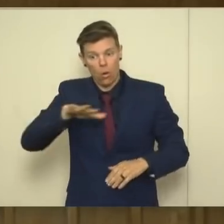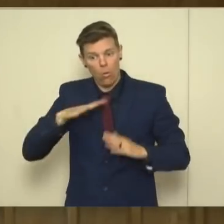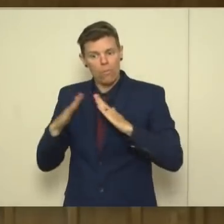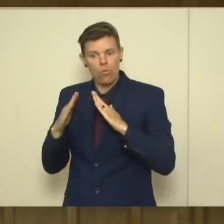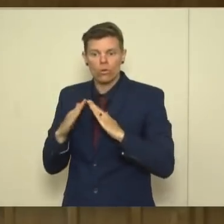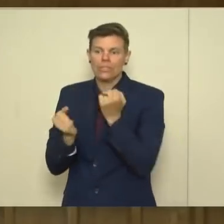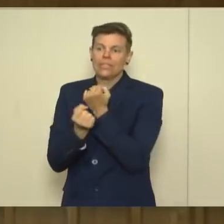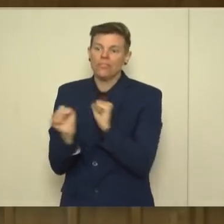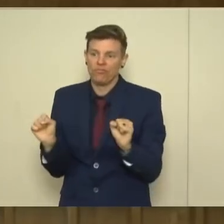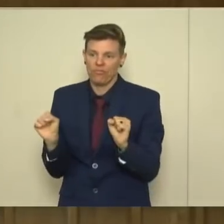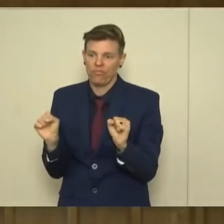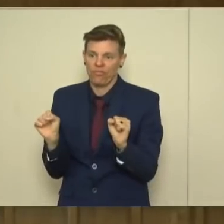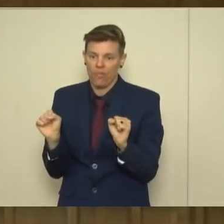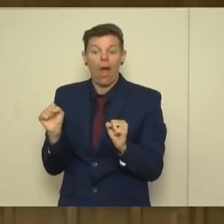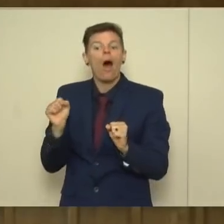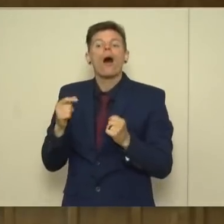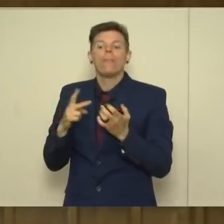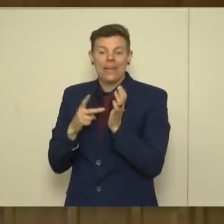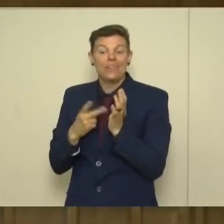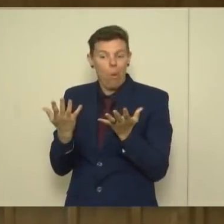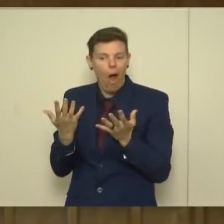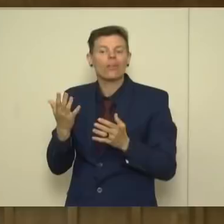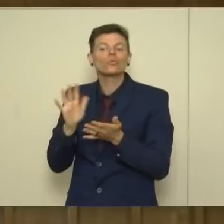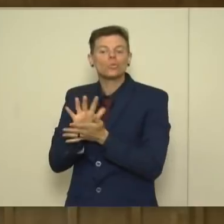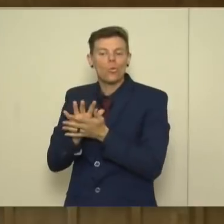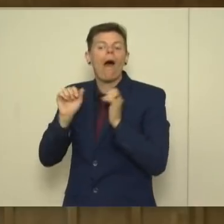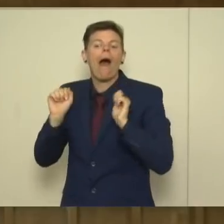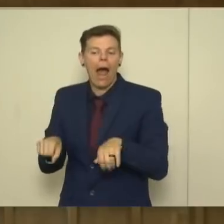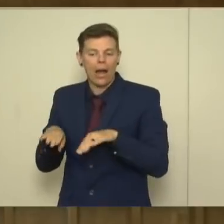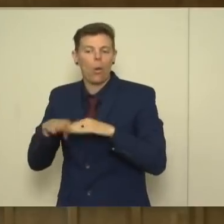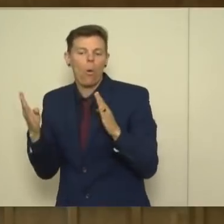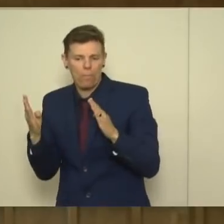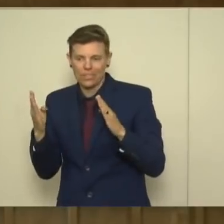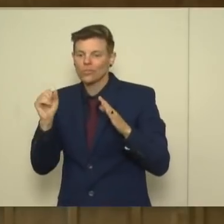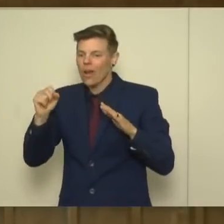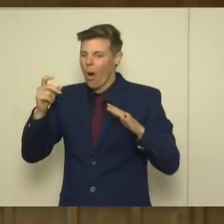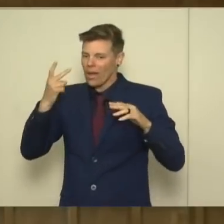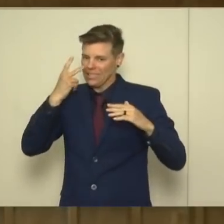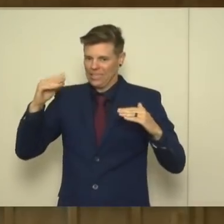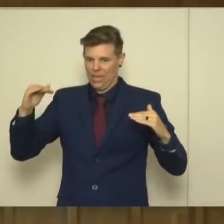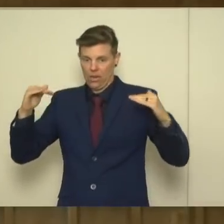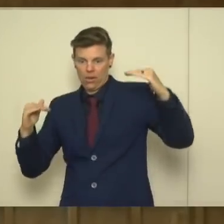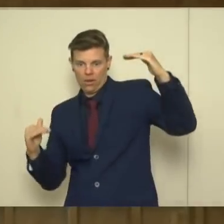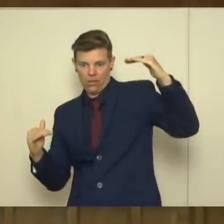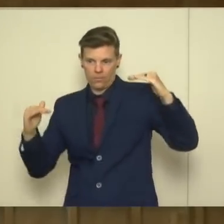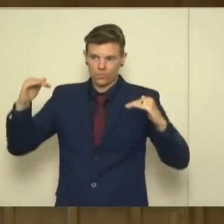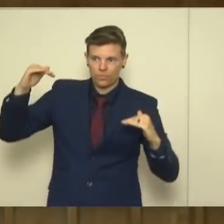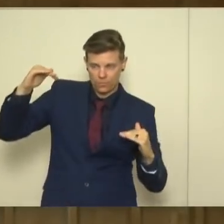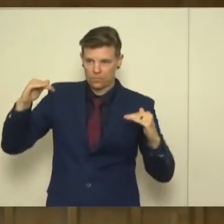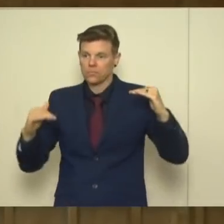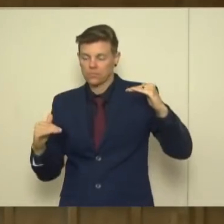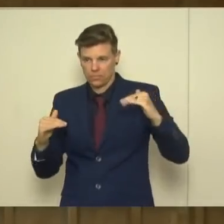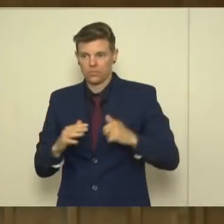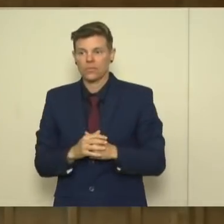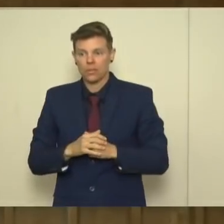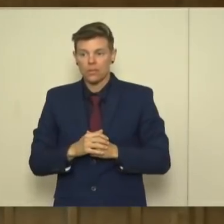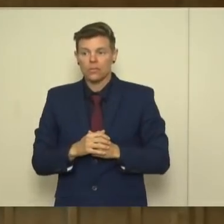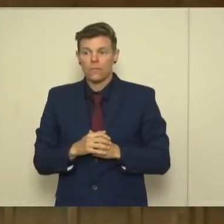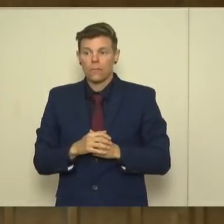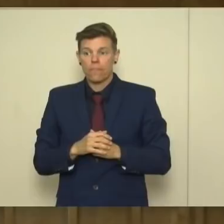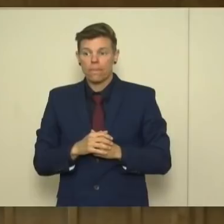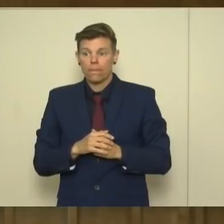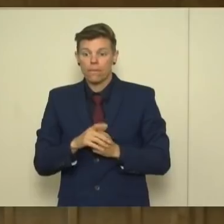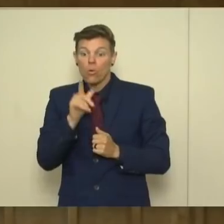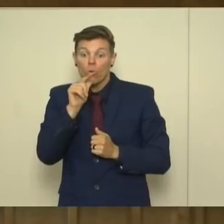reopening is going to go. And so I encourage people who are interested in numbers to try it, the next 4 or 5 articles you read, and see